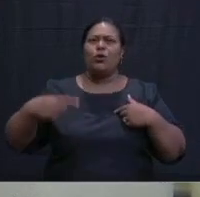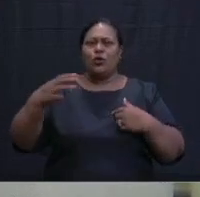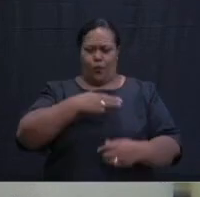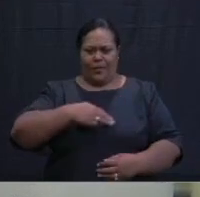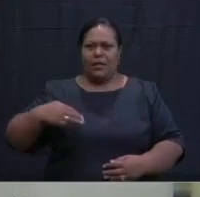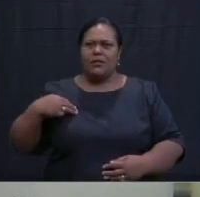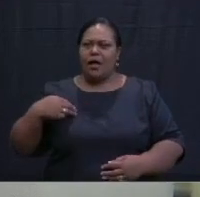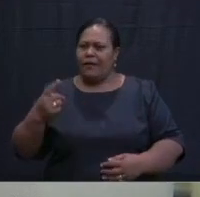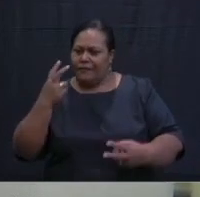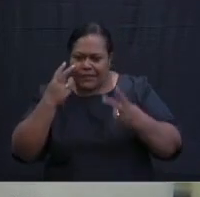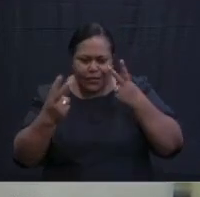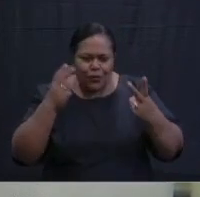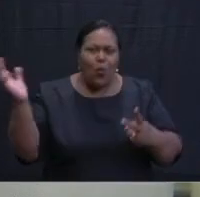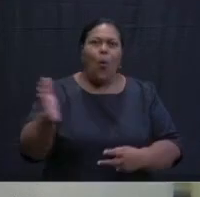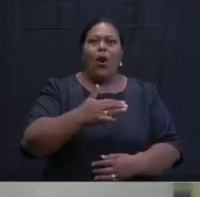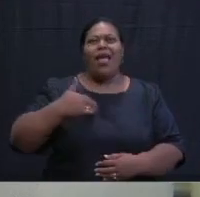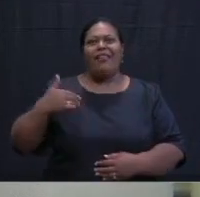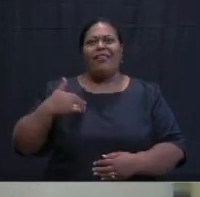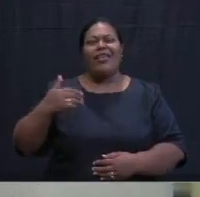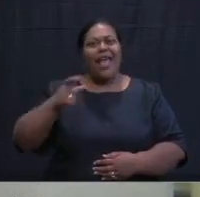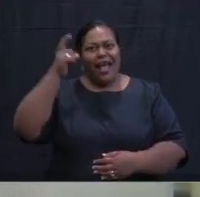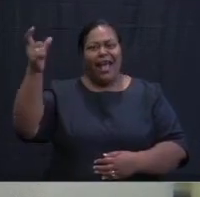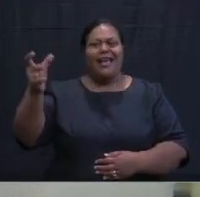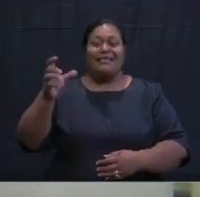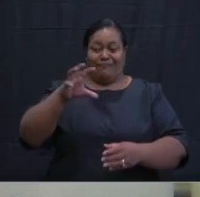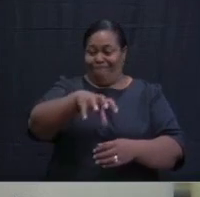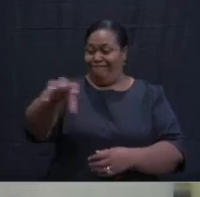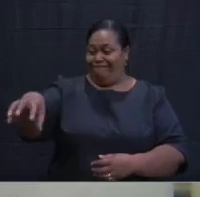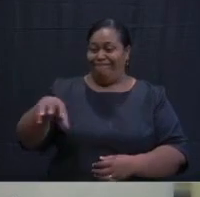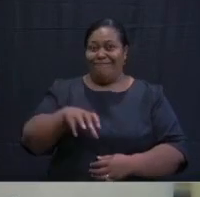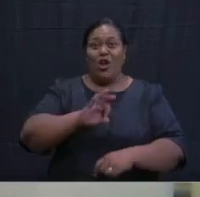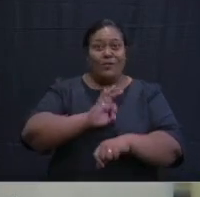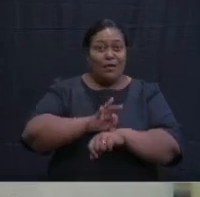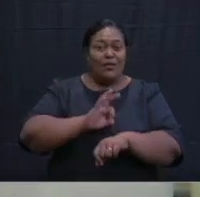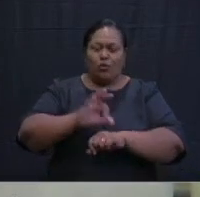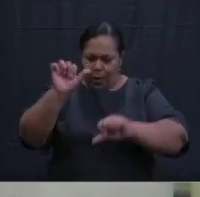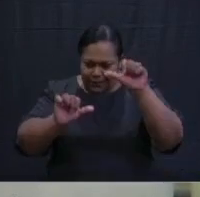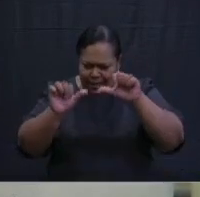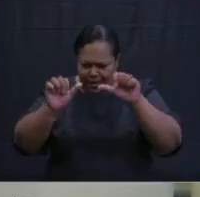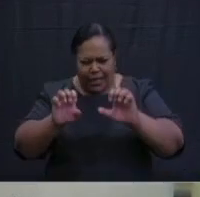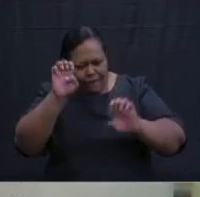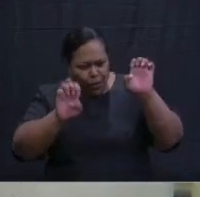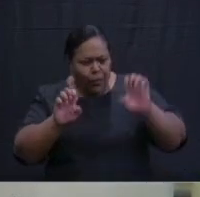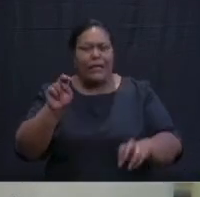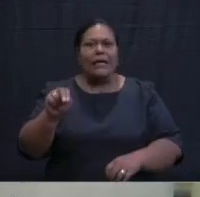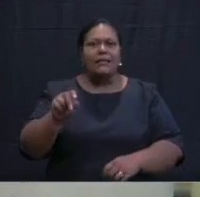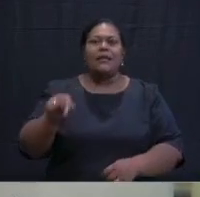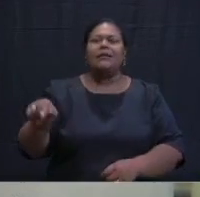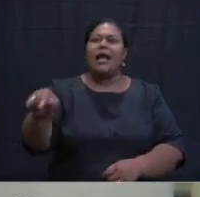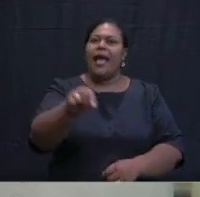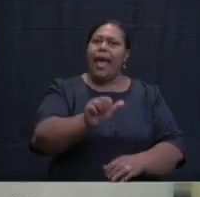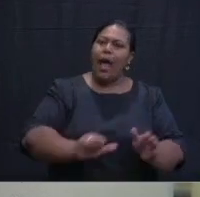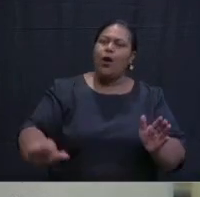to all healthcare centers to assess and evaluate the needs in these areas and initiate